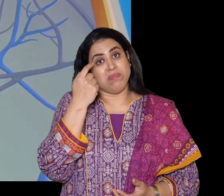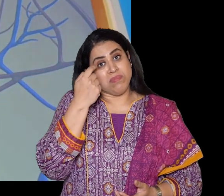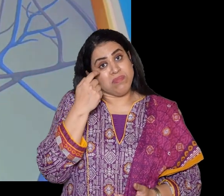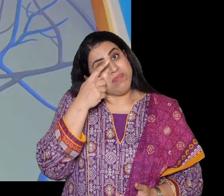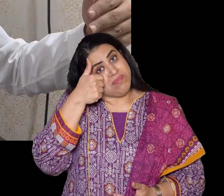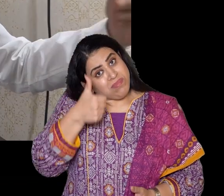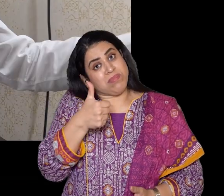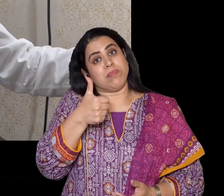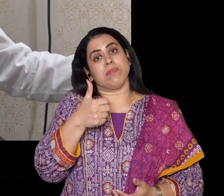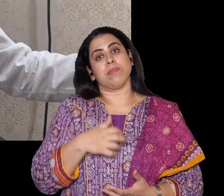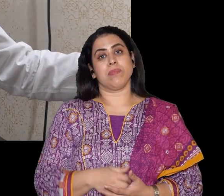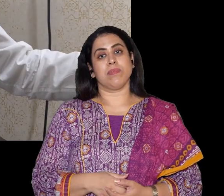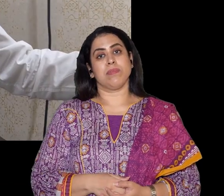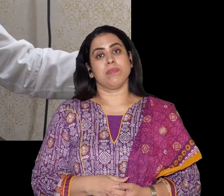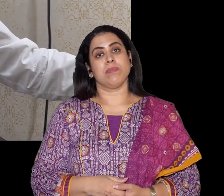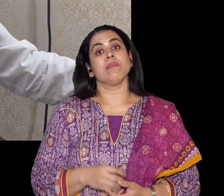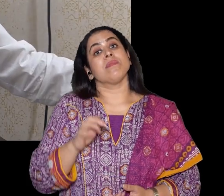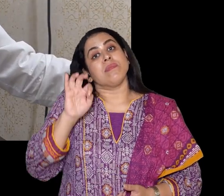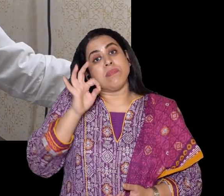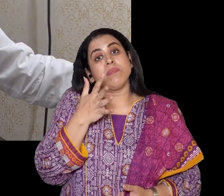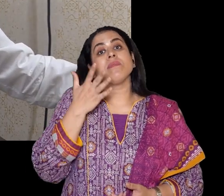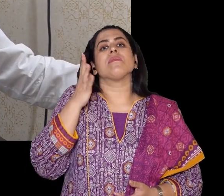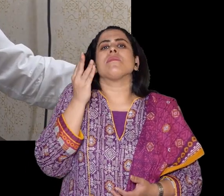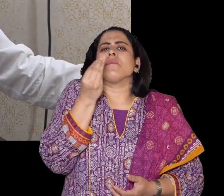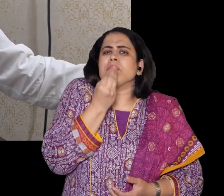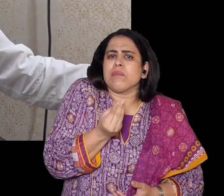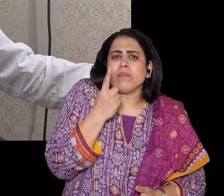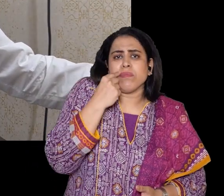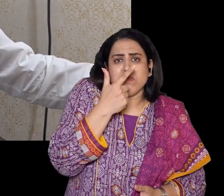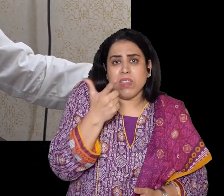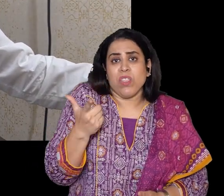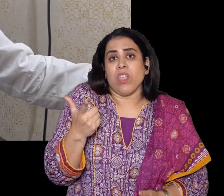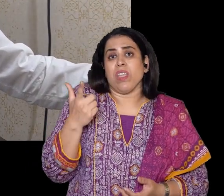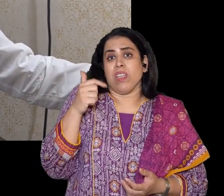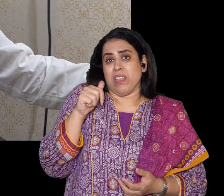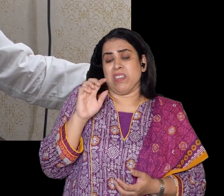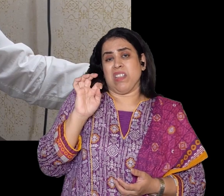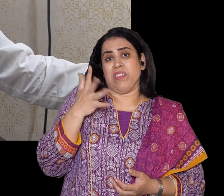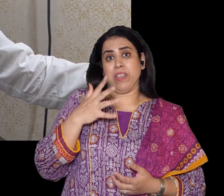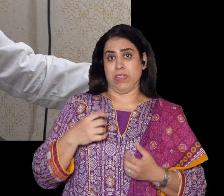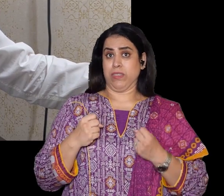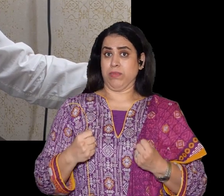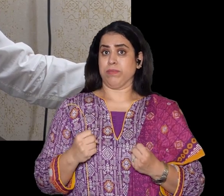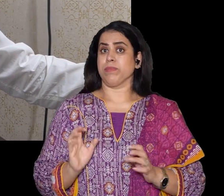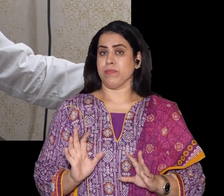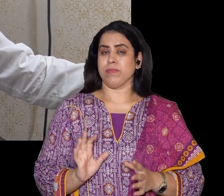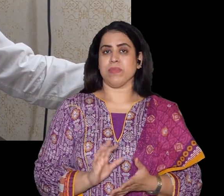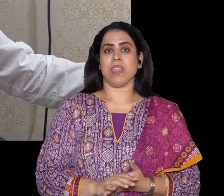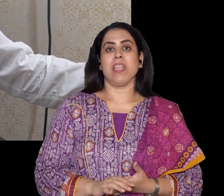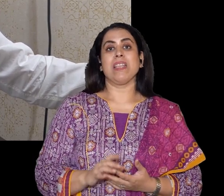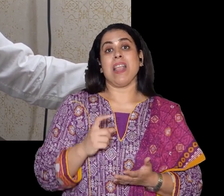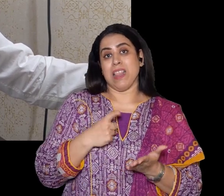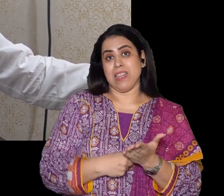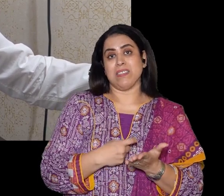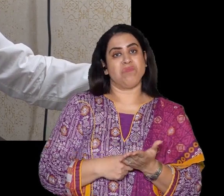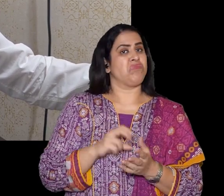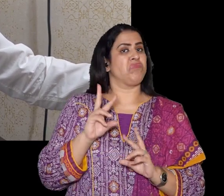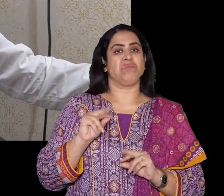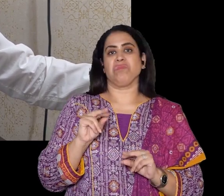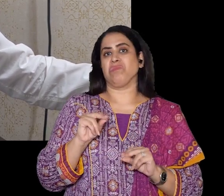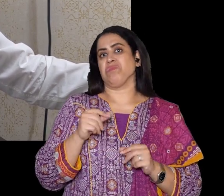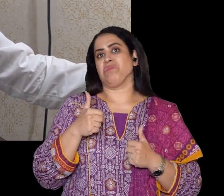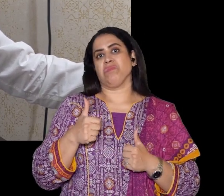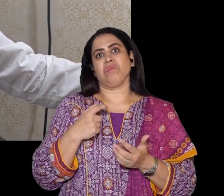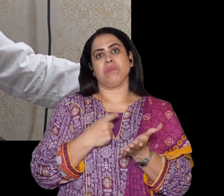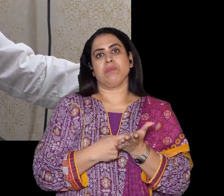a bad retina with a good retina. For this reason, some of the patients, they tend to do really well. Some patients, the